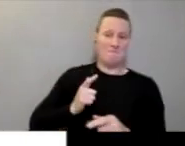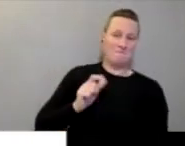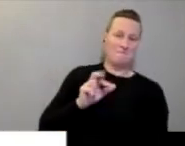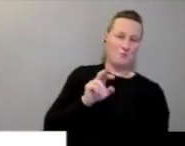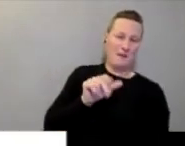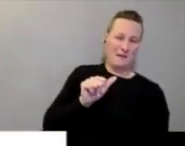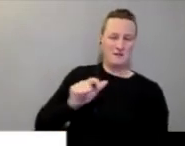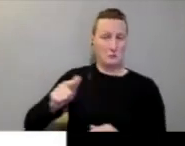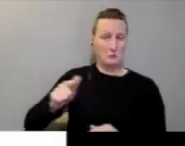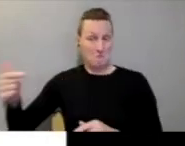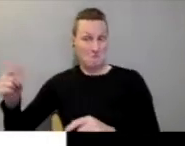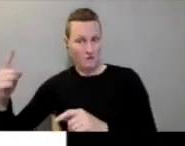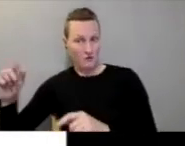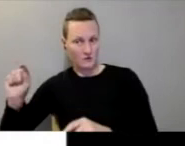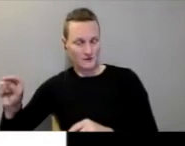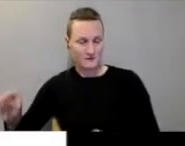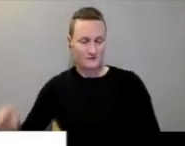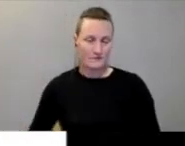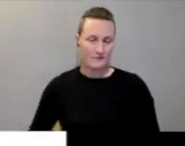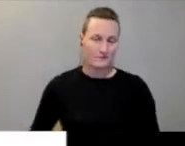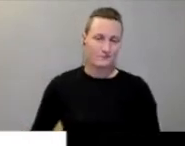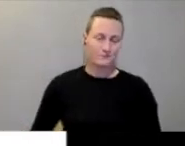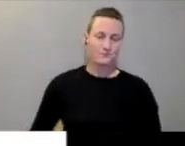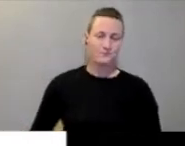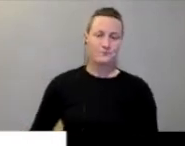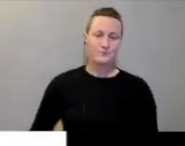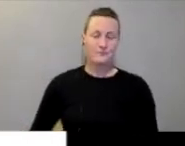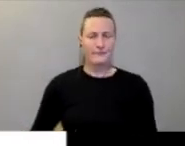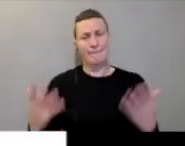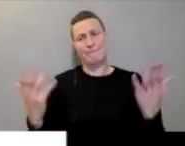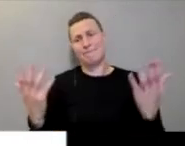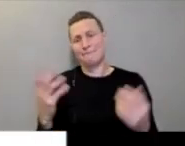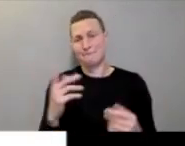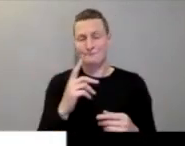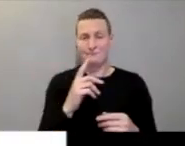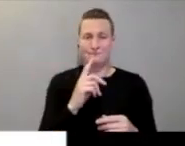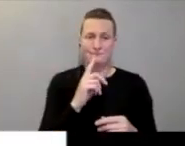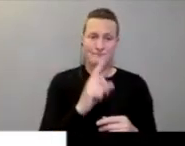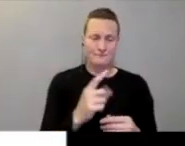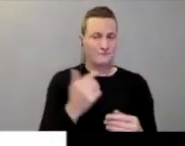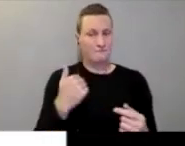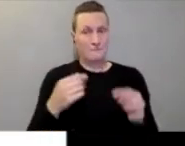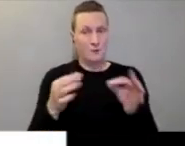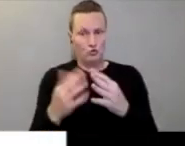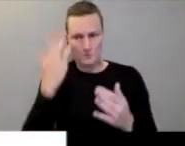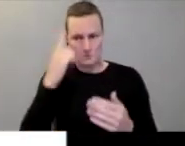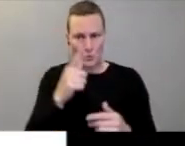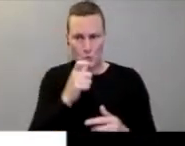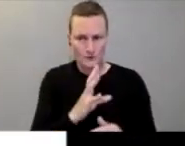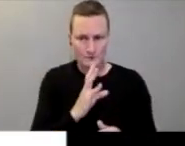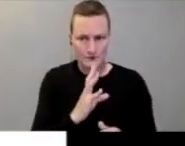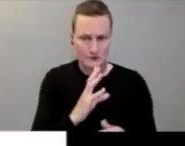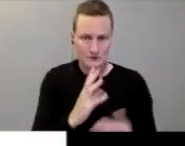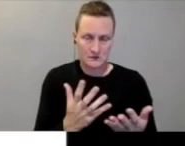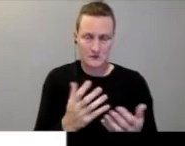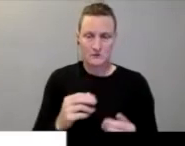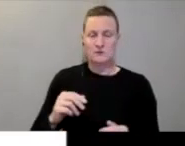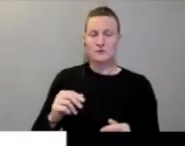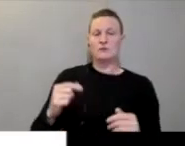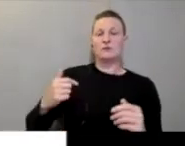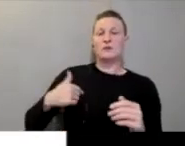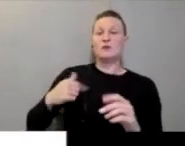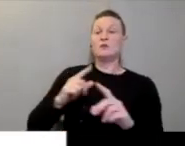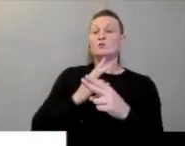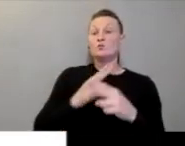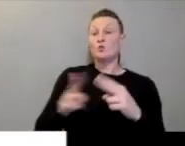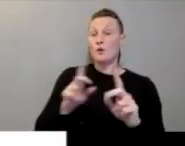Don't get carried away. I mean, generally, the short answer is yes. We will